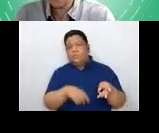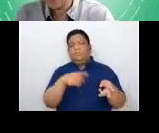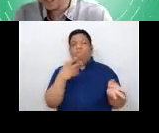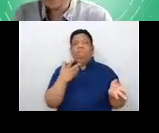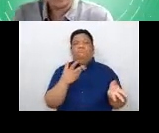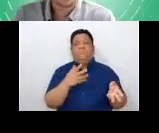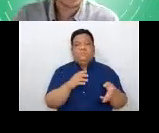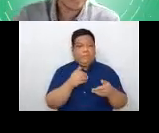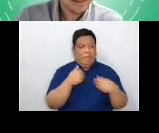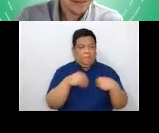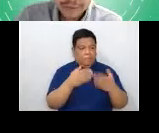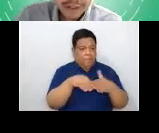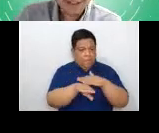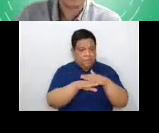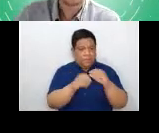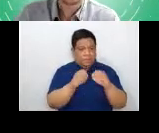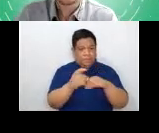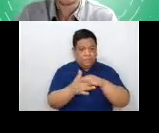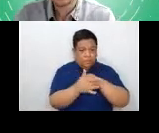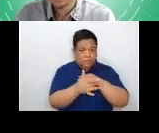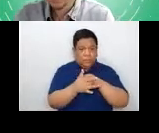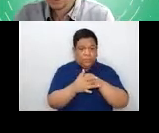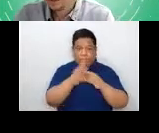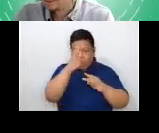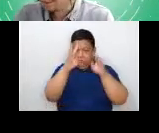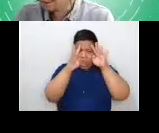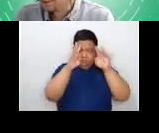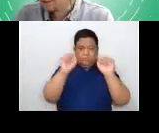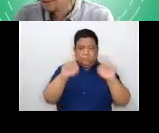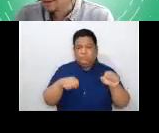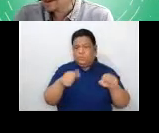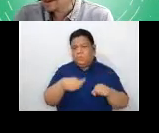that means that the innovation can come from anywhere. So I like the quote,